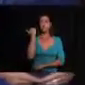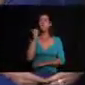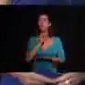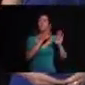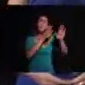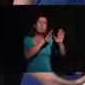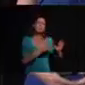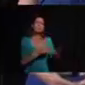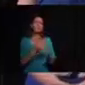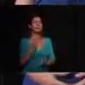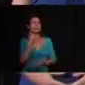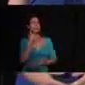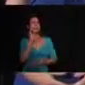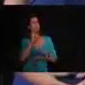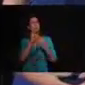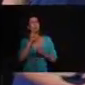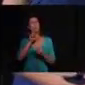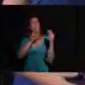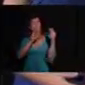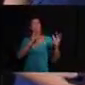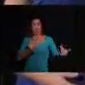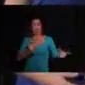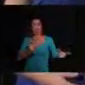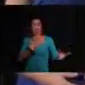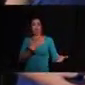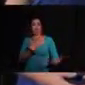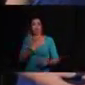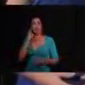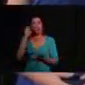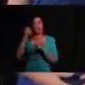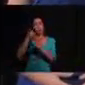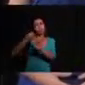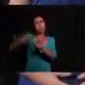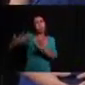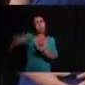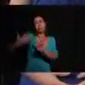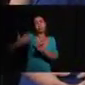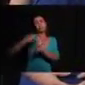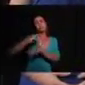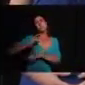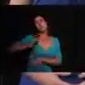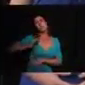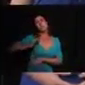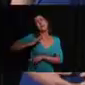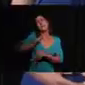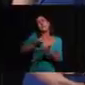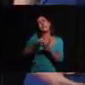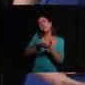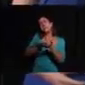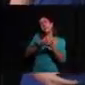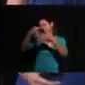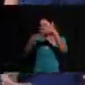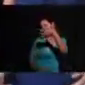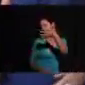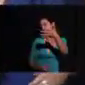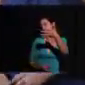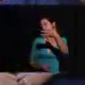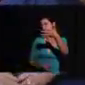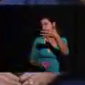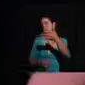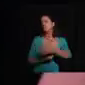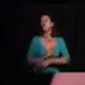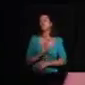I wonder, maybe the viewers would like to know if you could elaborate on your services and who they're available to. Yeah, we